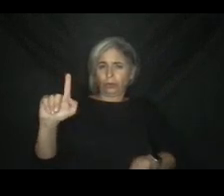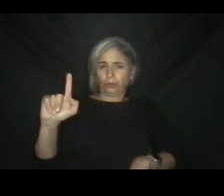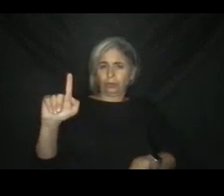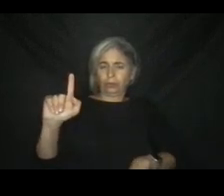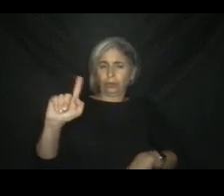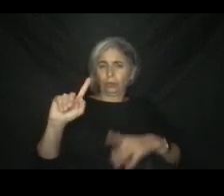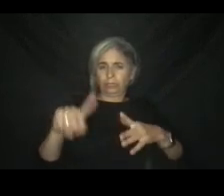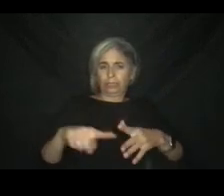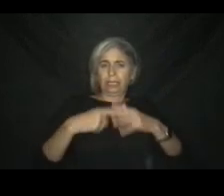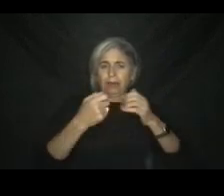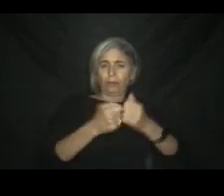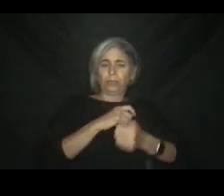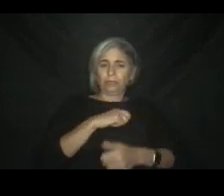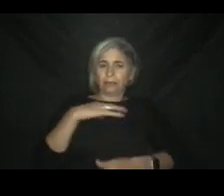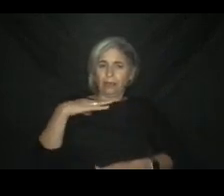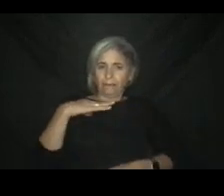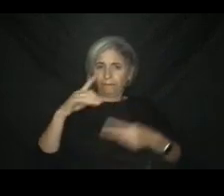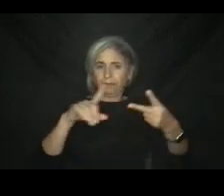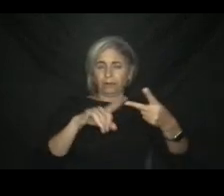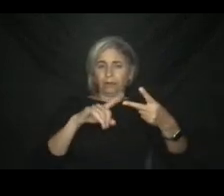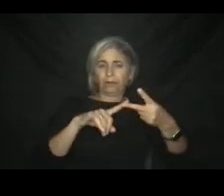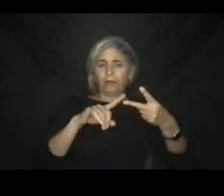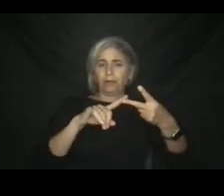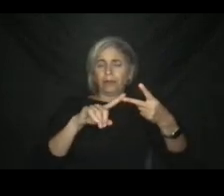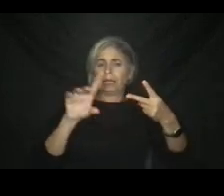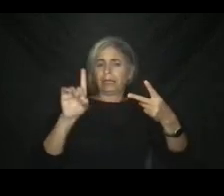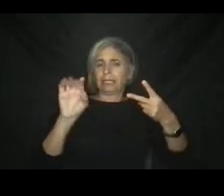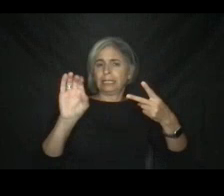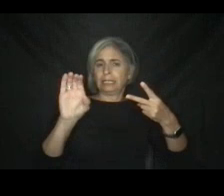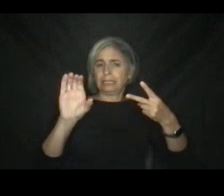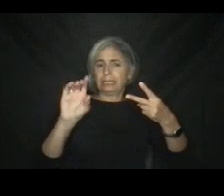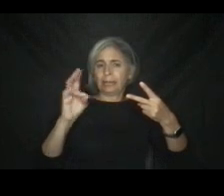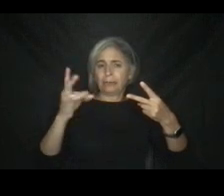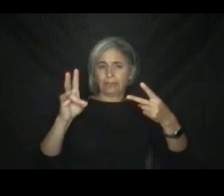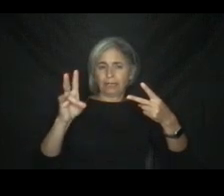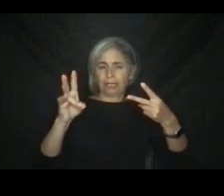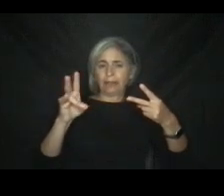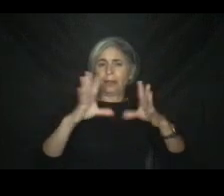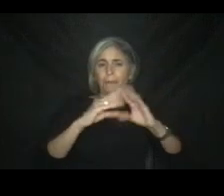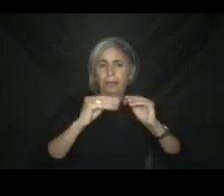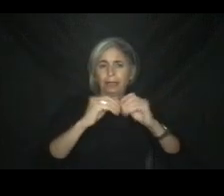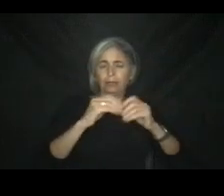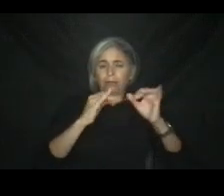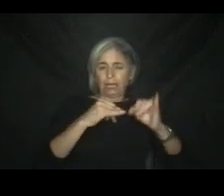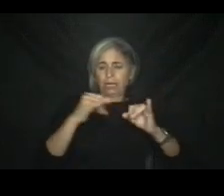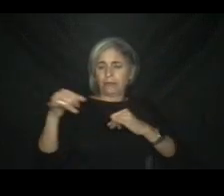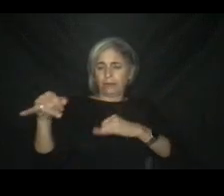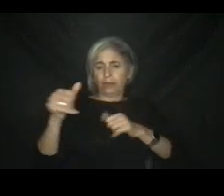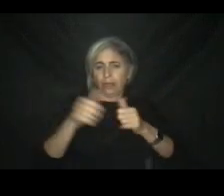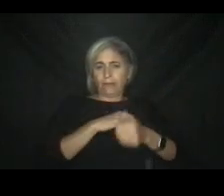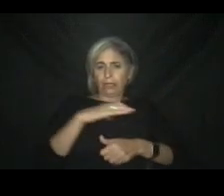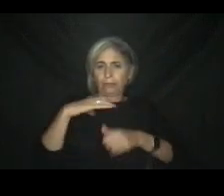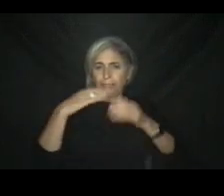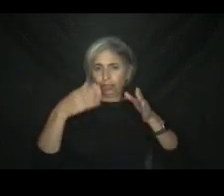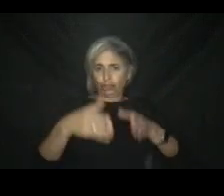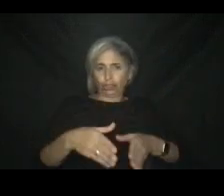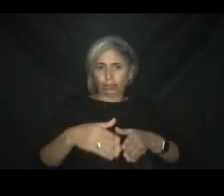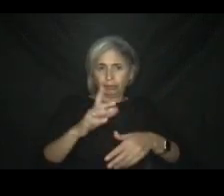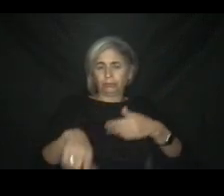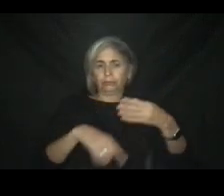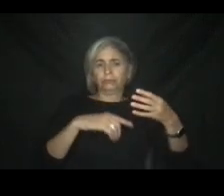kickoff meeting with staff. We followed that up in December where we met individually with each of the